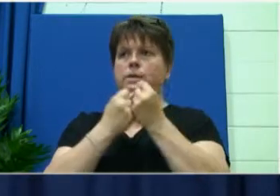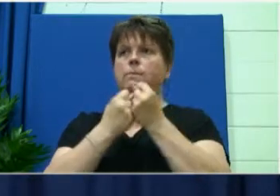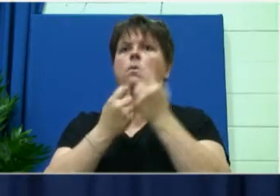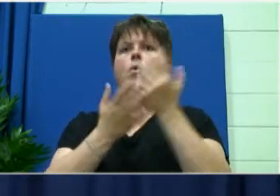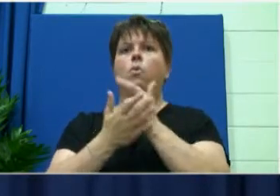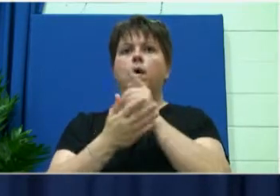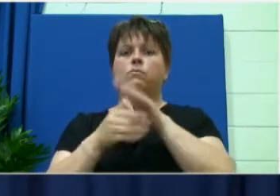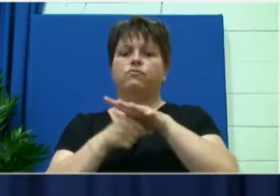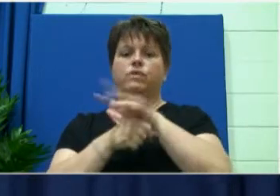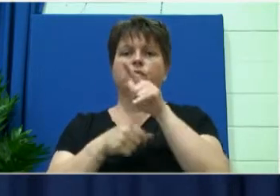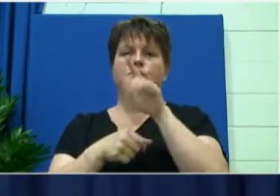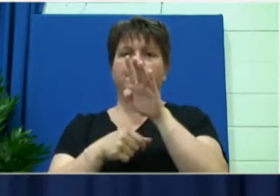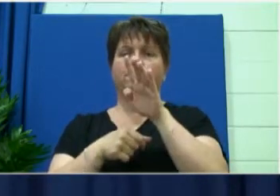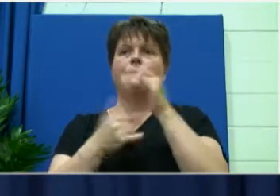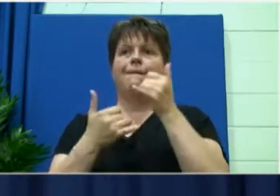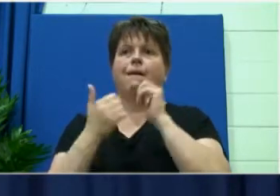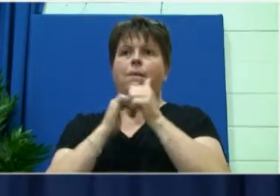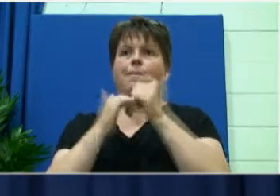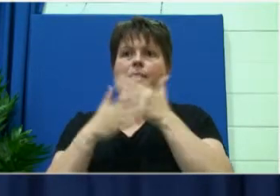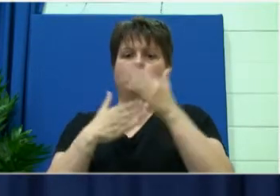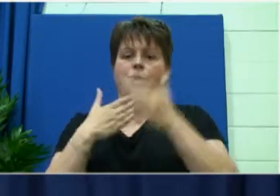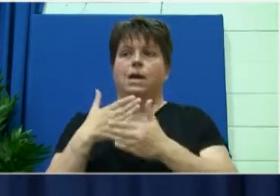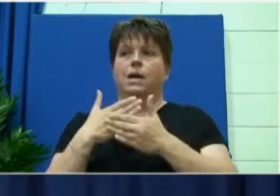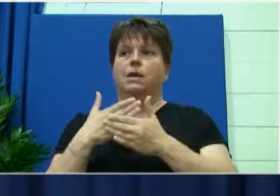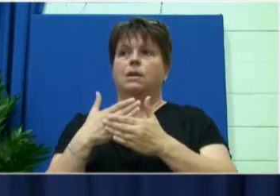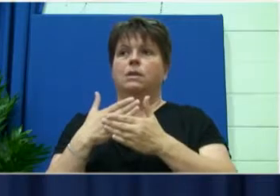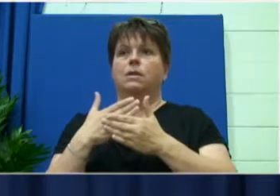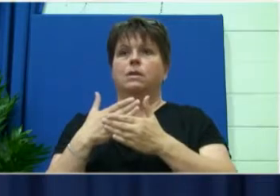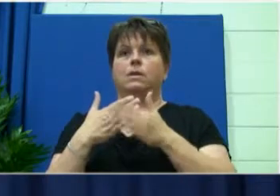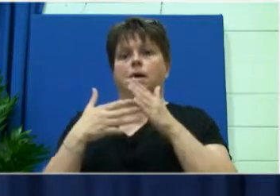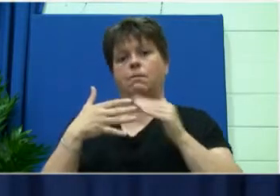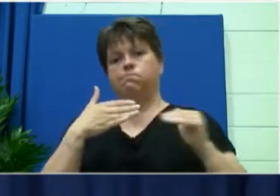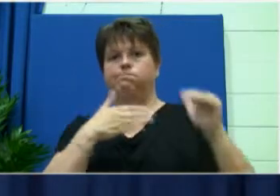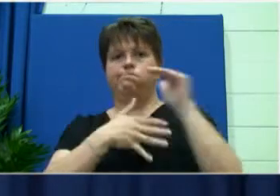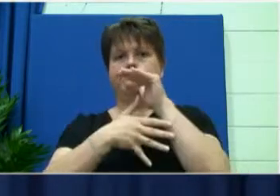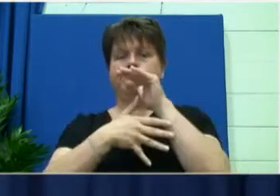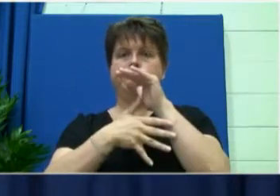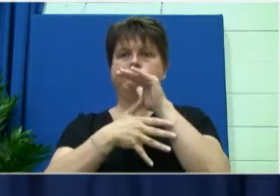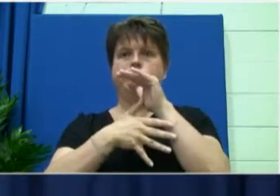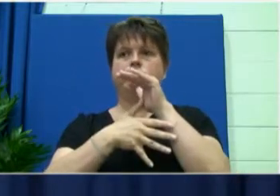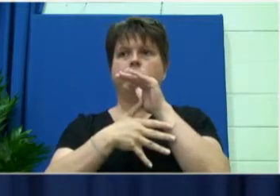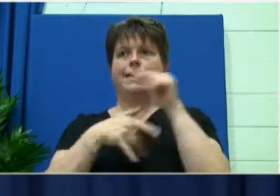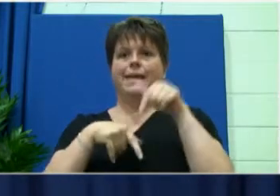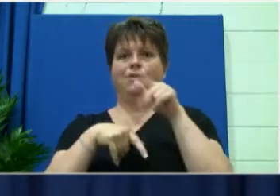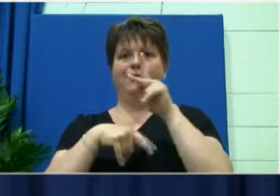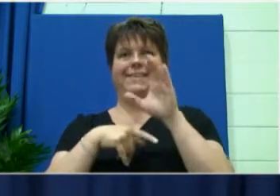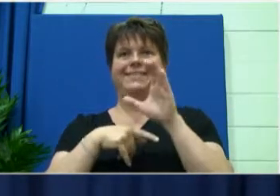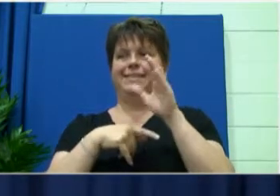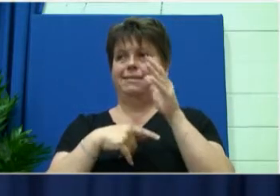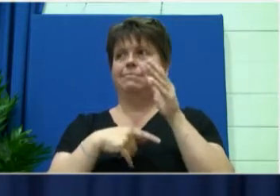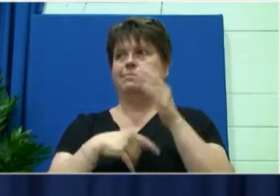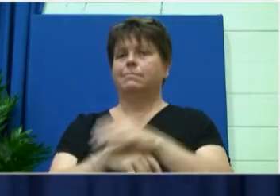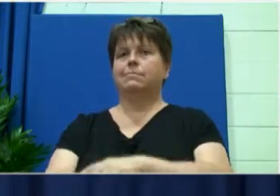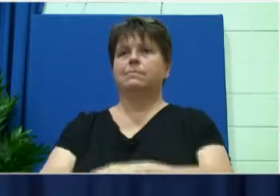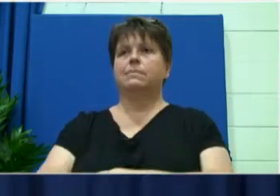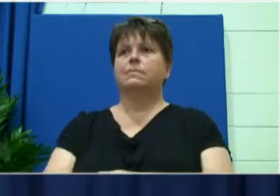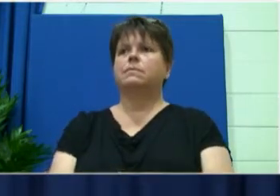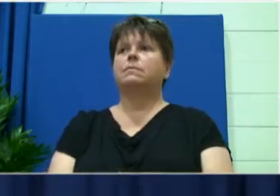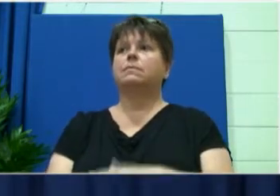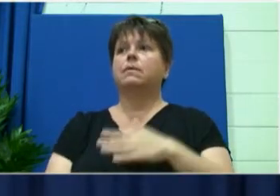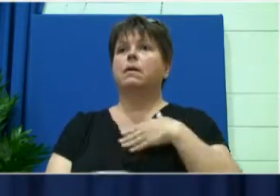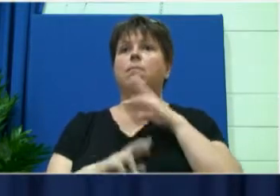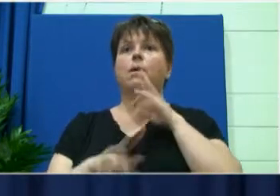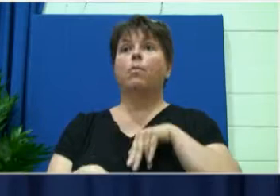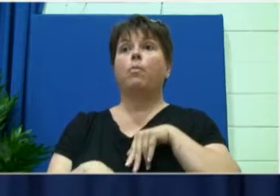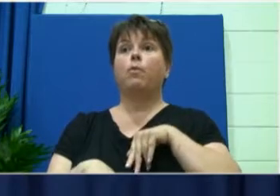tournament and are now competing this weekend in an advanced regional tournament hosted here at KC. And I might